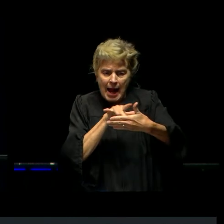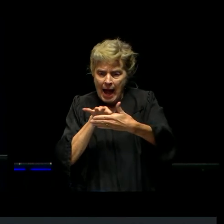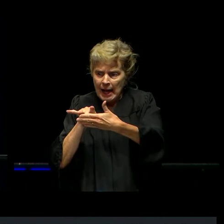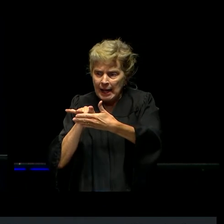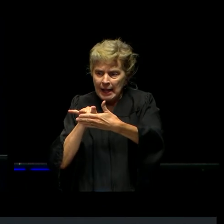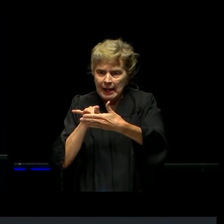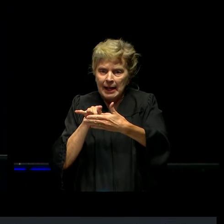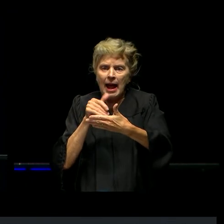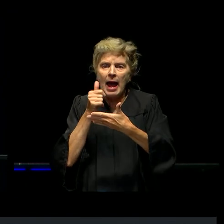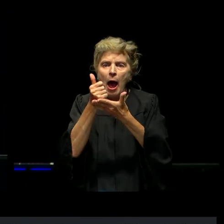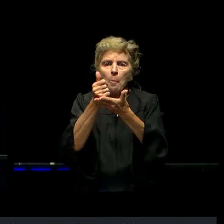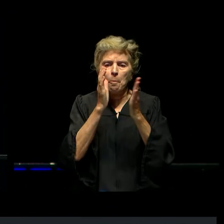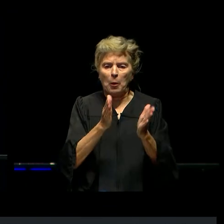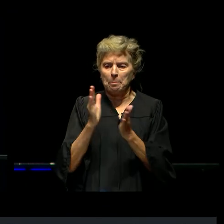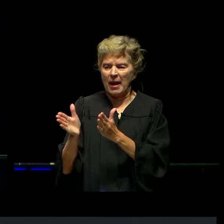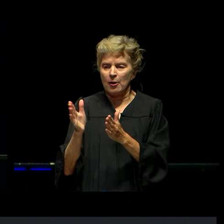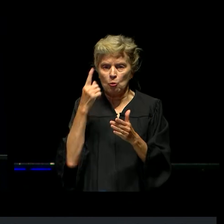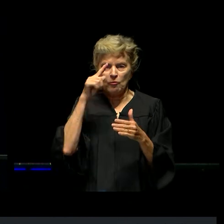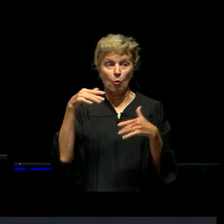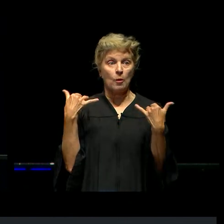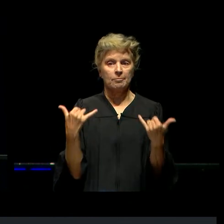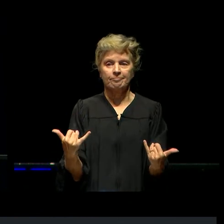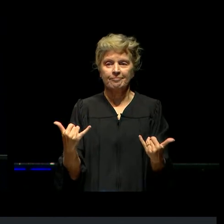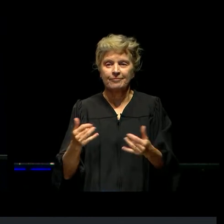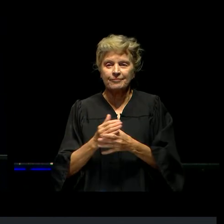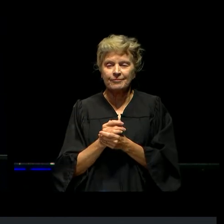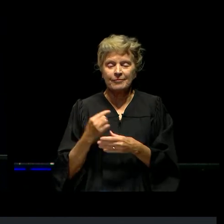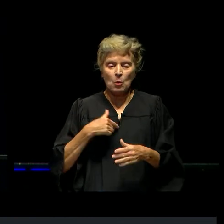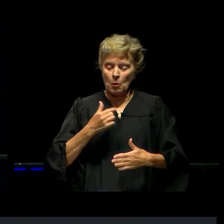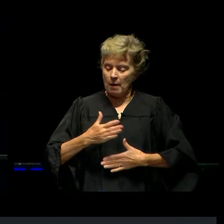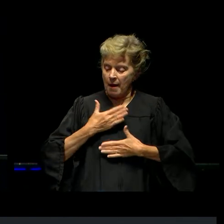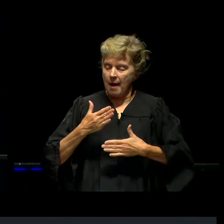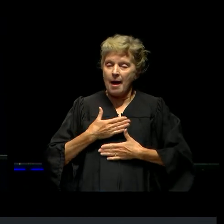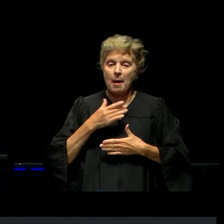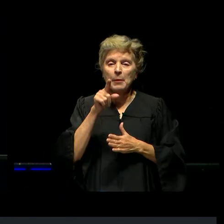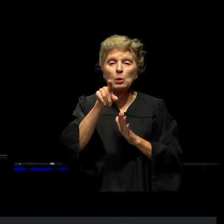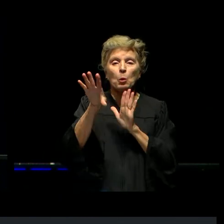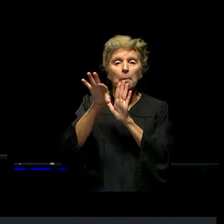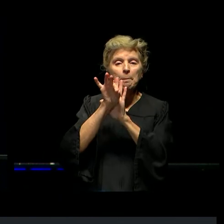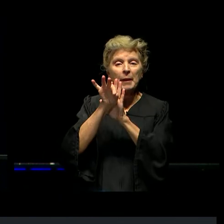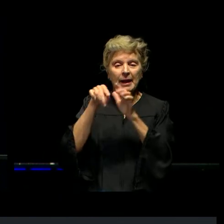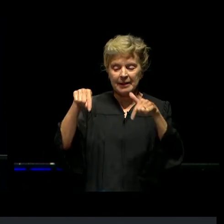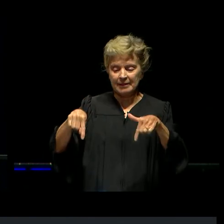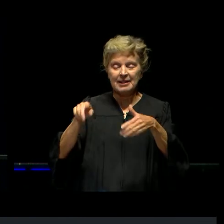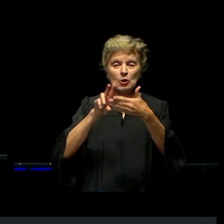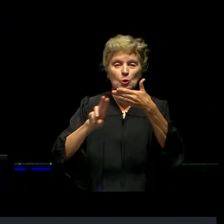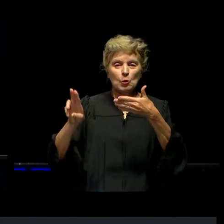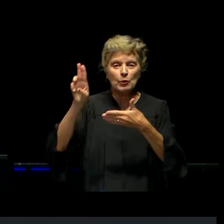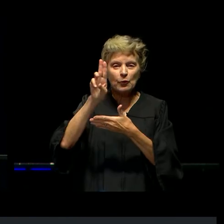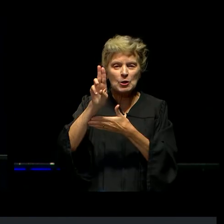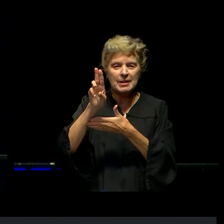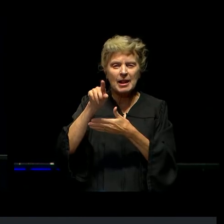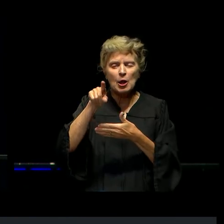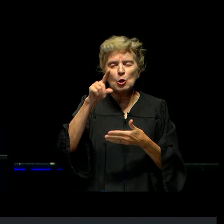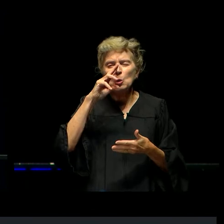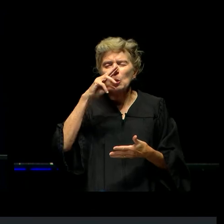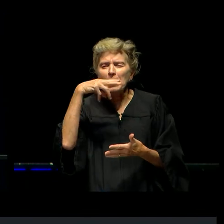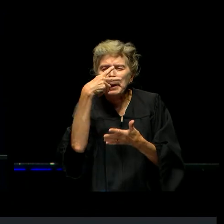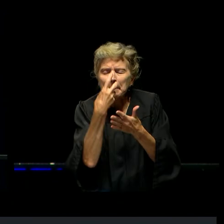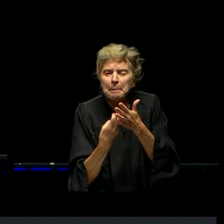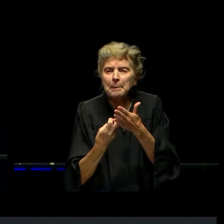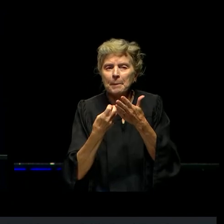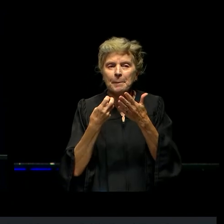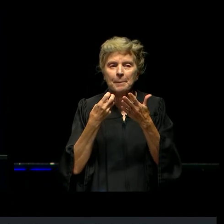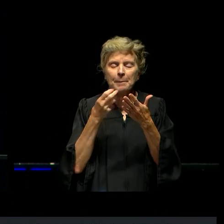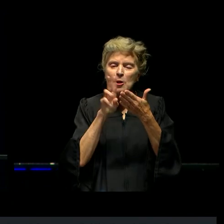moment. We are so glad that you chose this university, that you immerse yourself